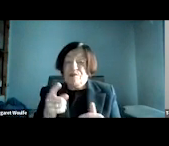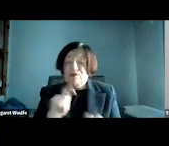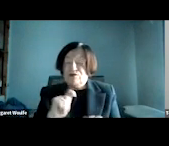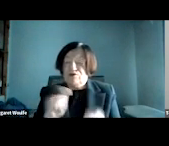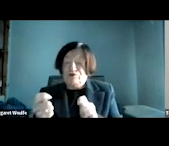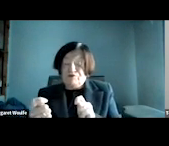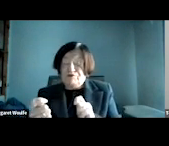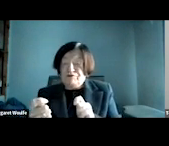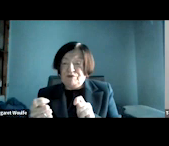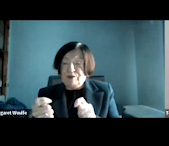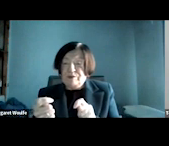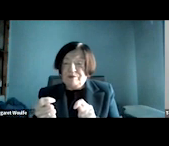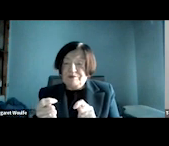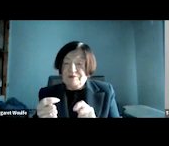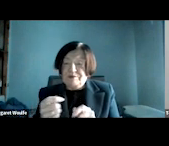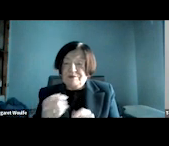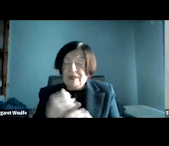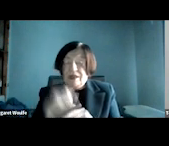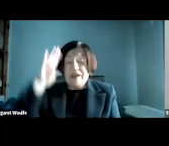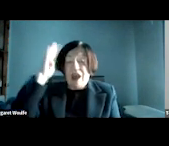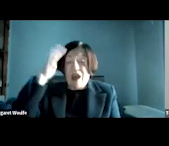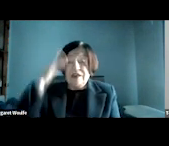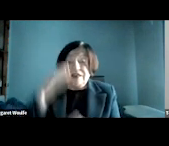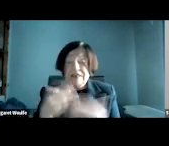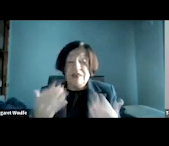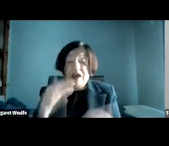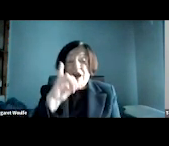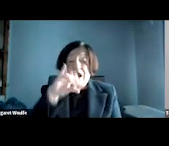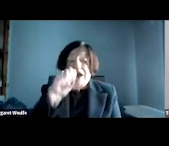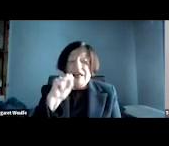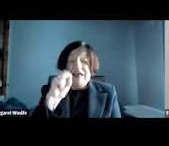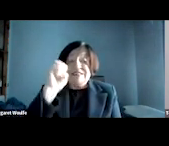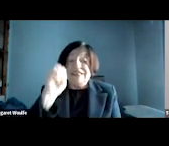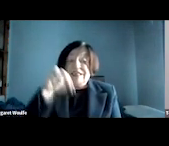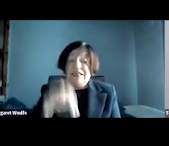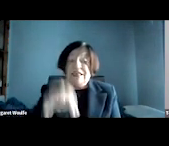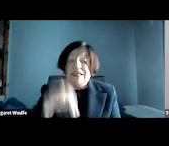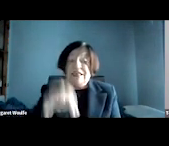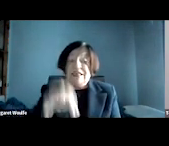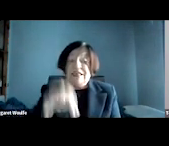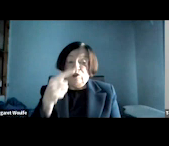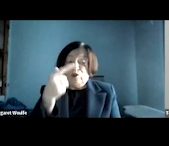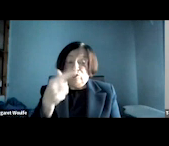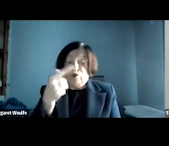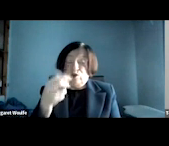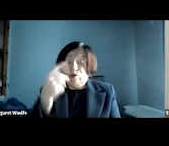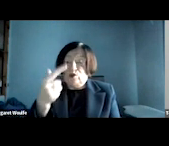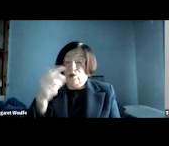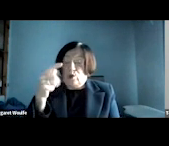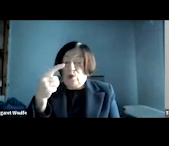adopted in Ireland. So it's now ISEN 17210 2021. So a lot